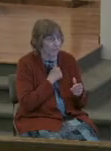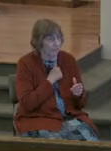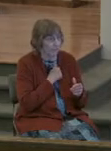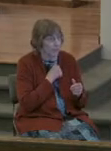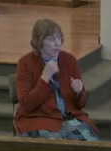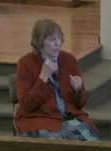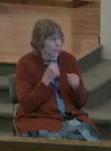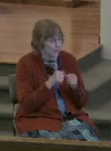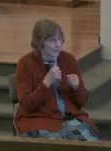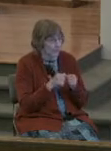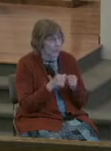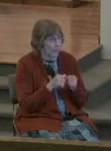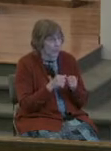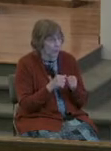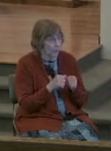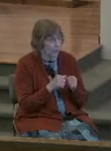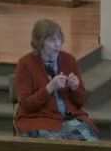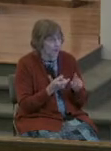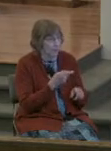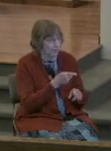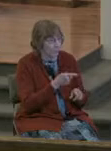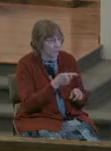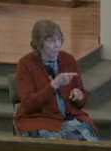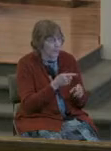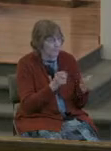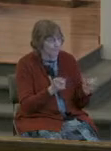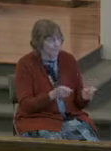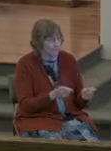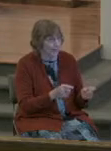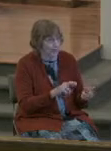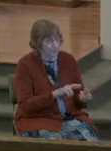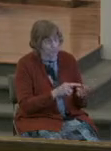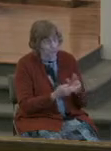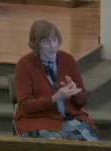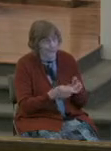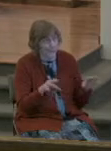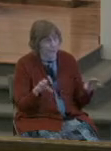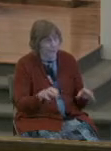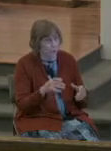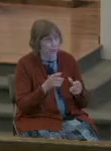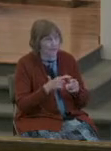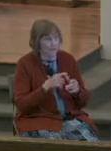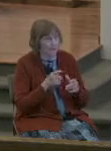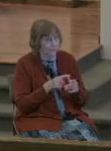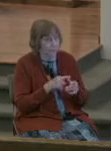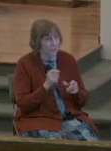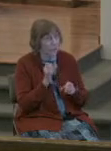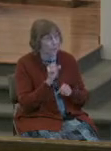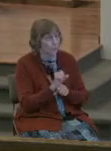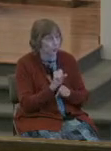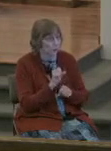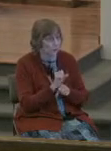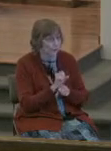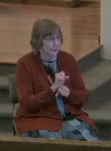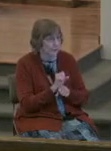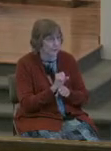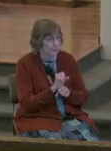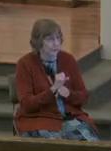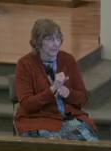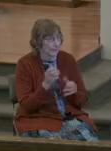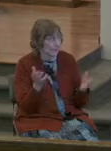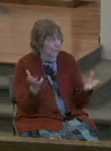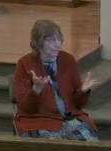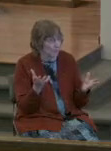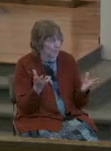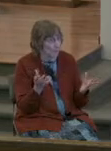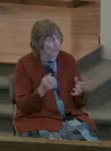"Remember therefore from whence thou art fallen, and repent and do the first works." Now what is that? Now